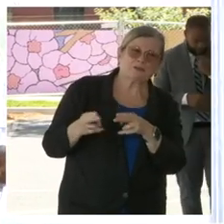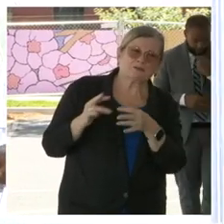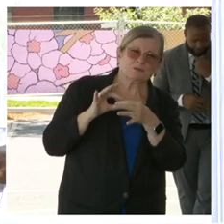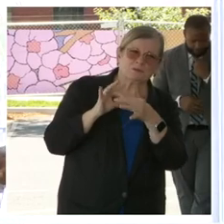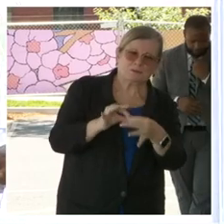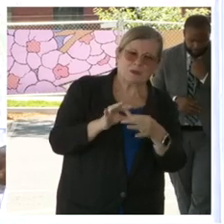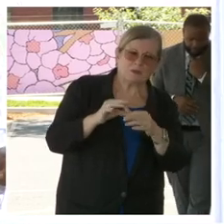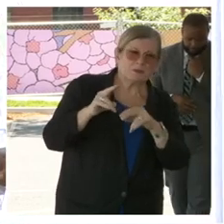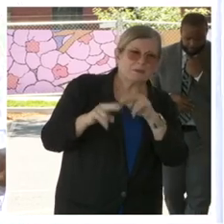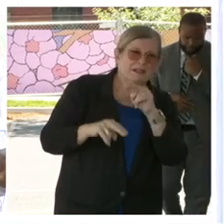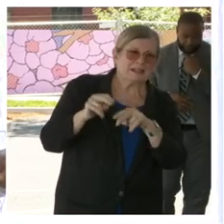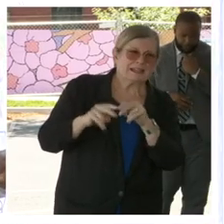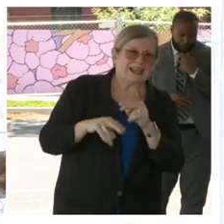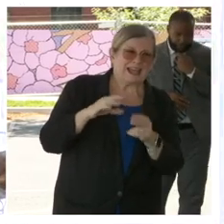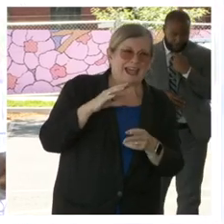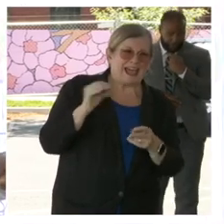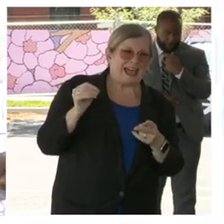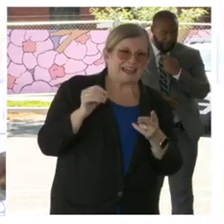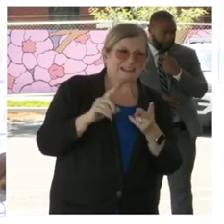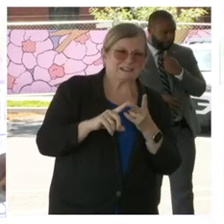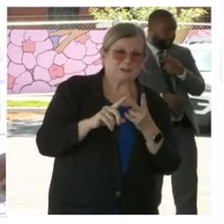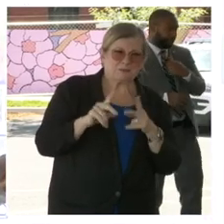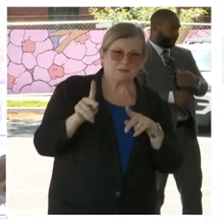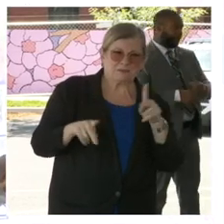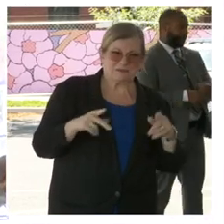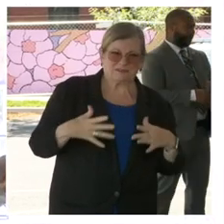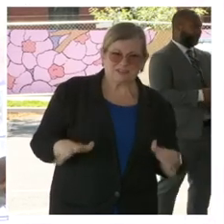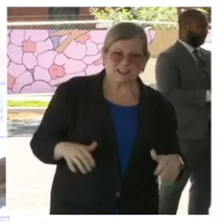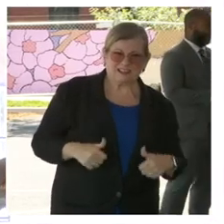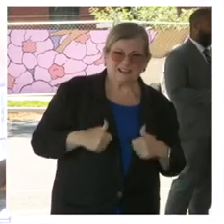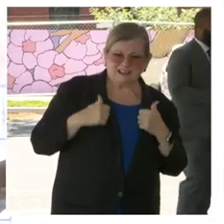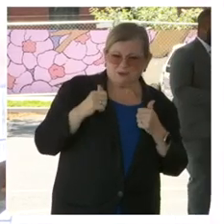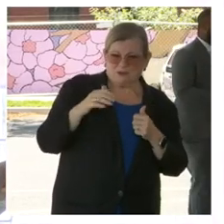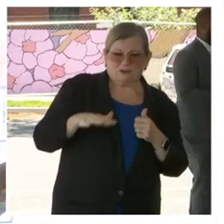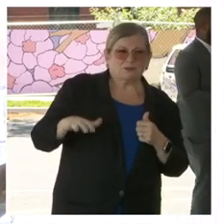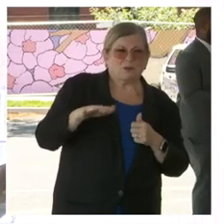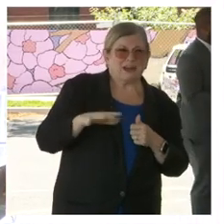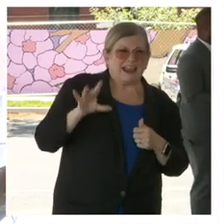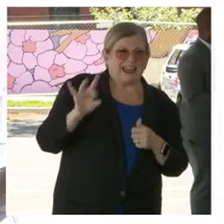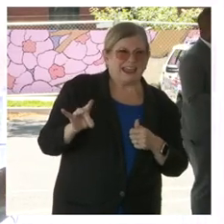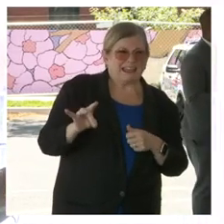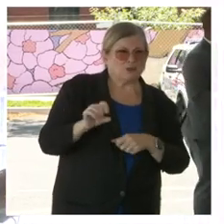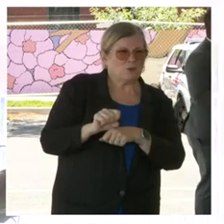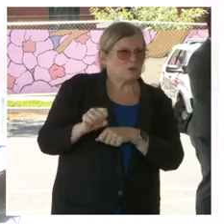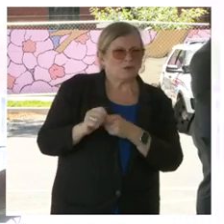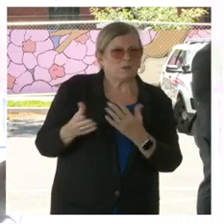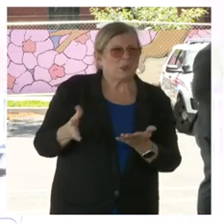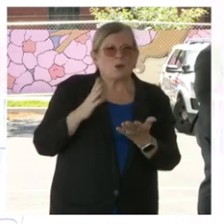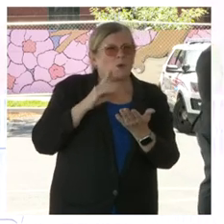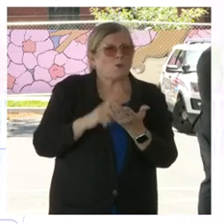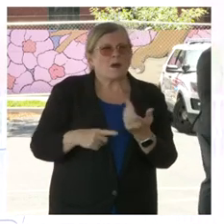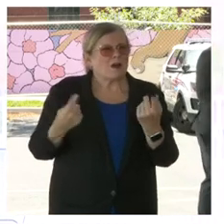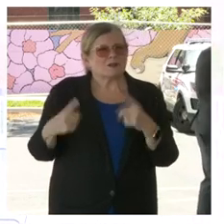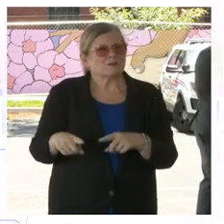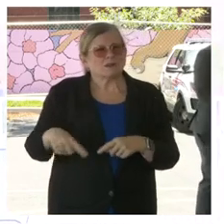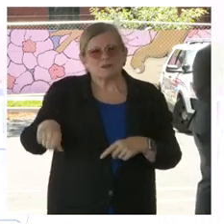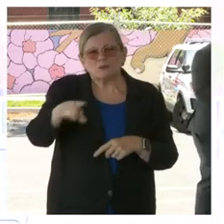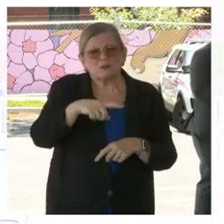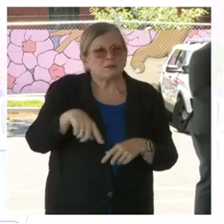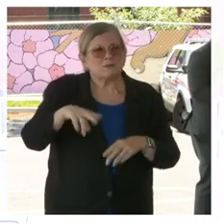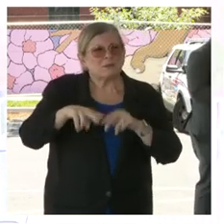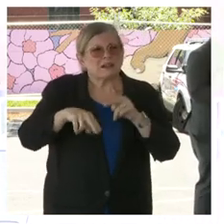and the occupants, the 8 businesses that will go in. What will happen to the building